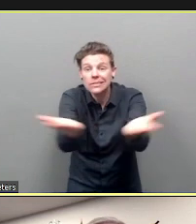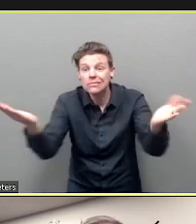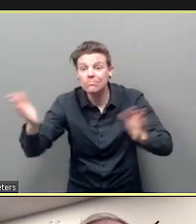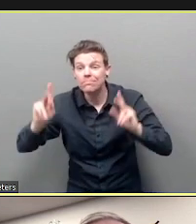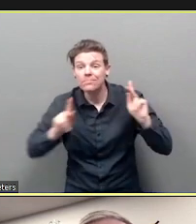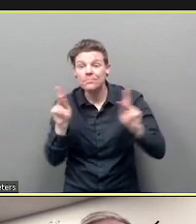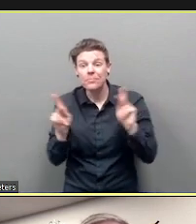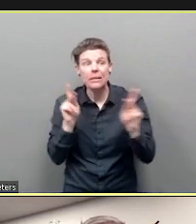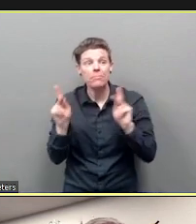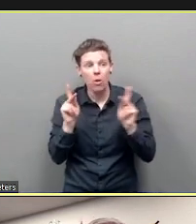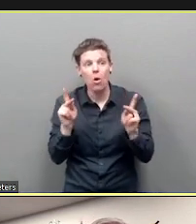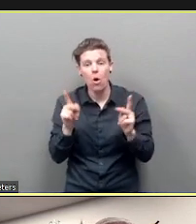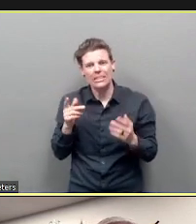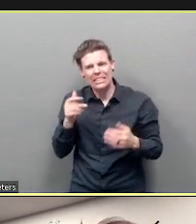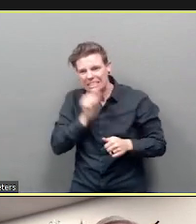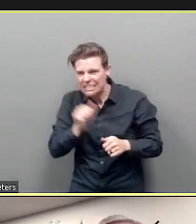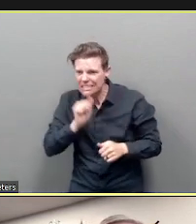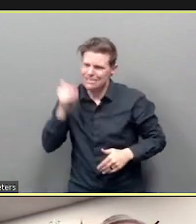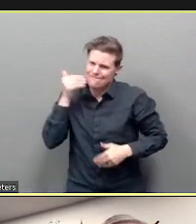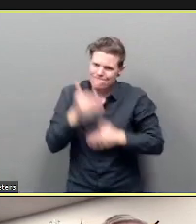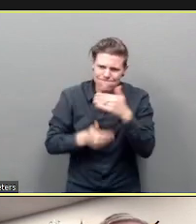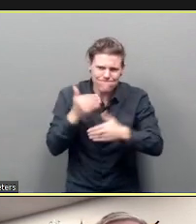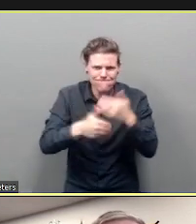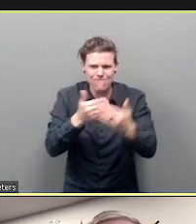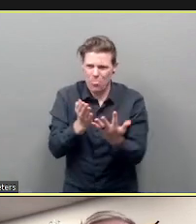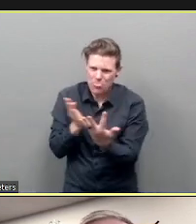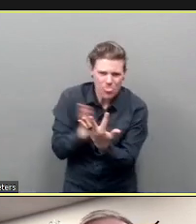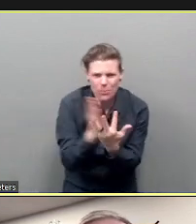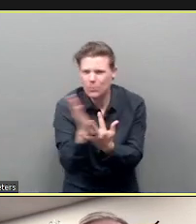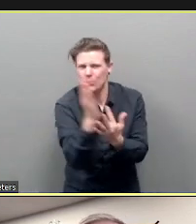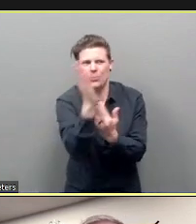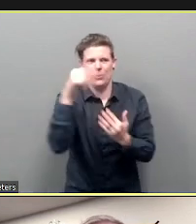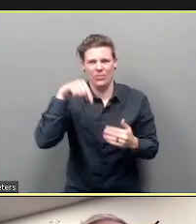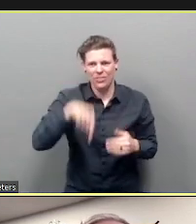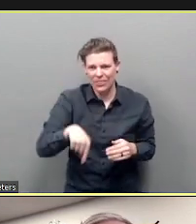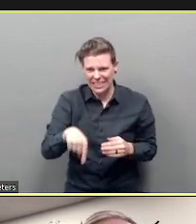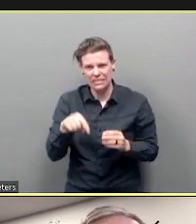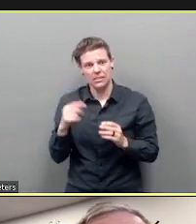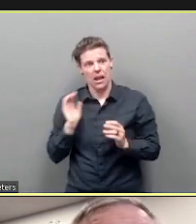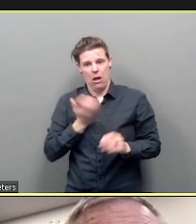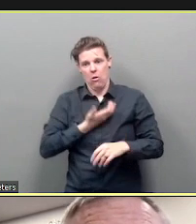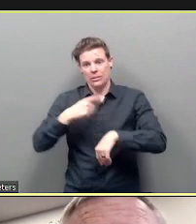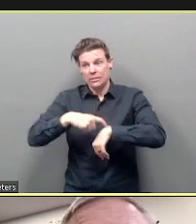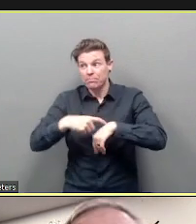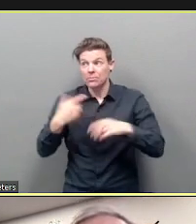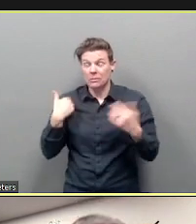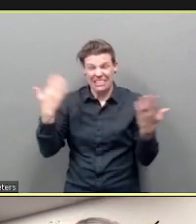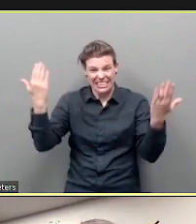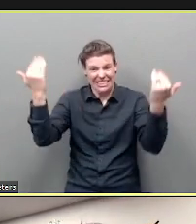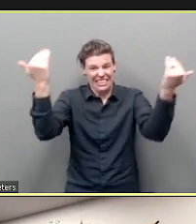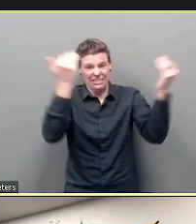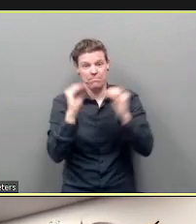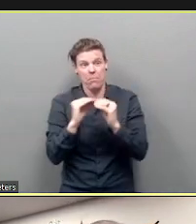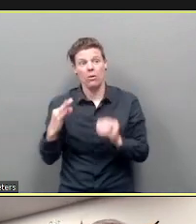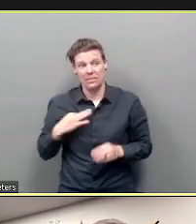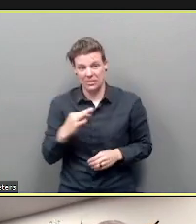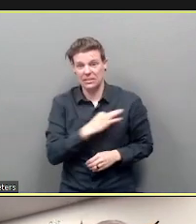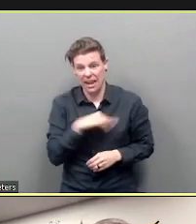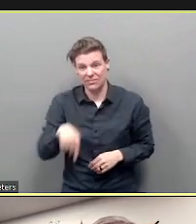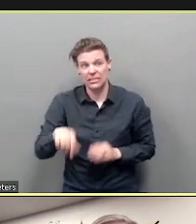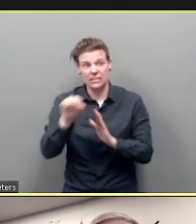states, regions of states have joined New Mexico and our continued declaration of crisis standards of care in order to